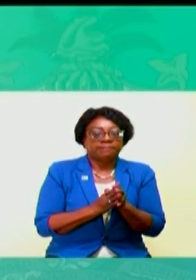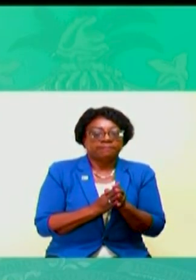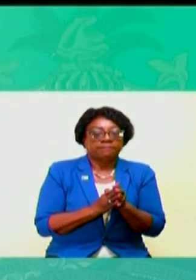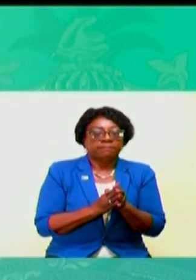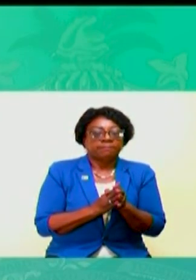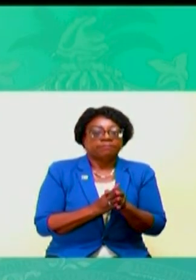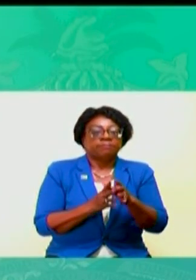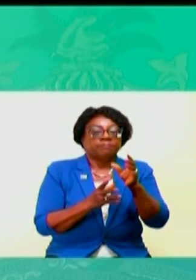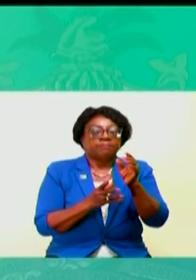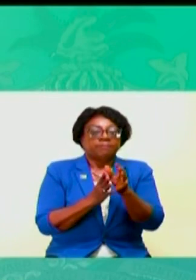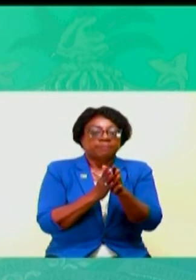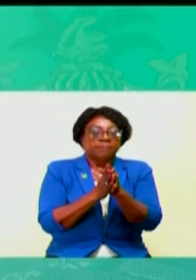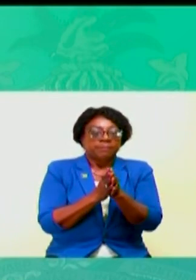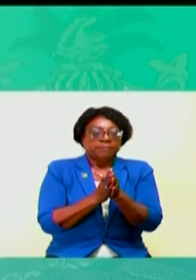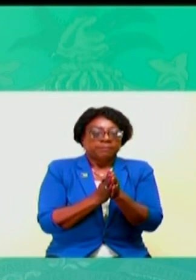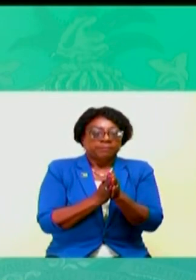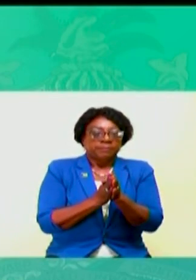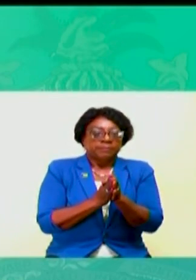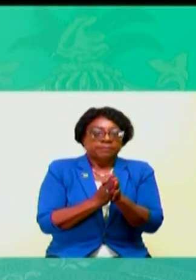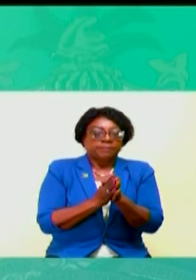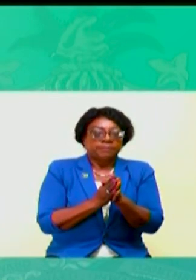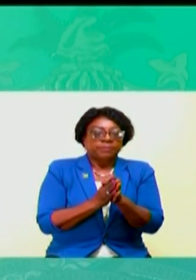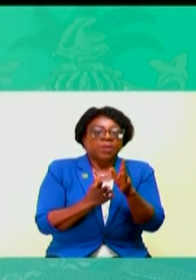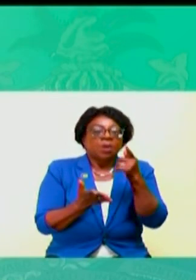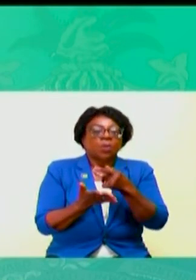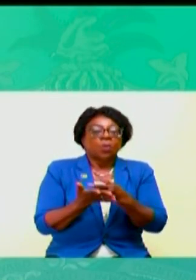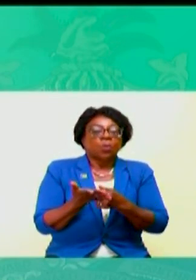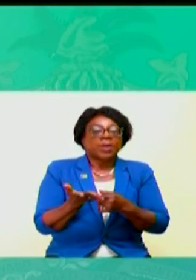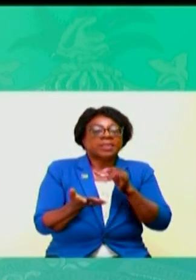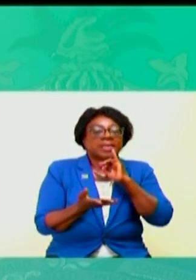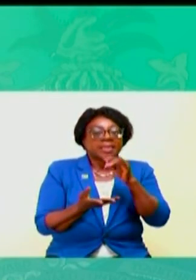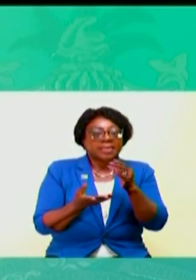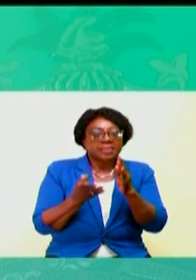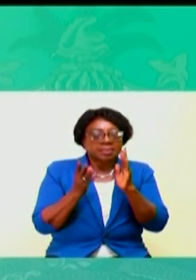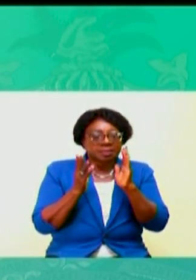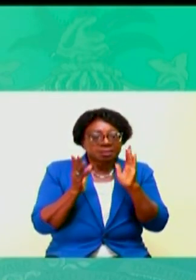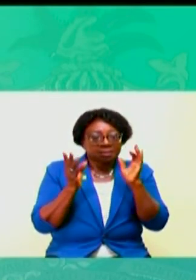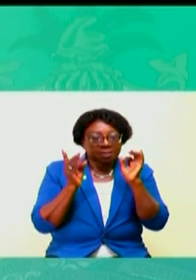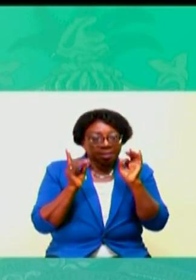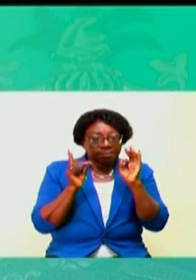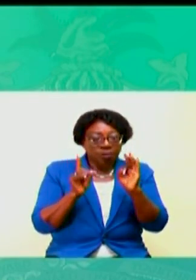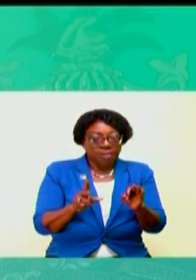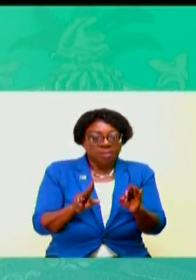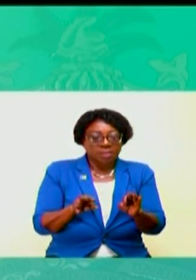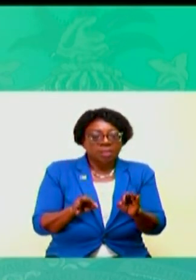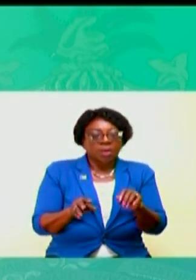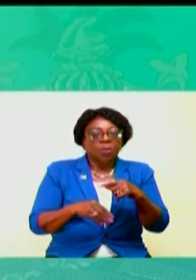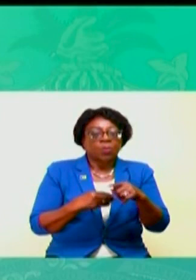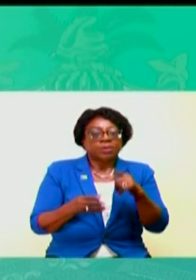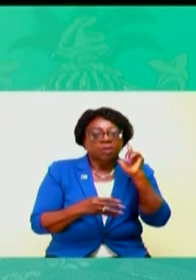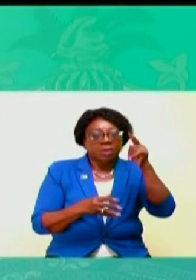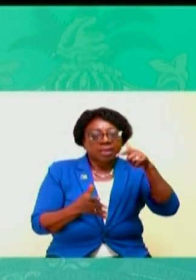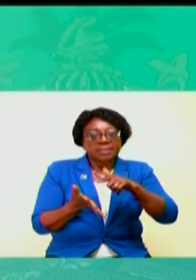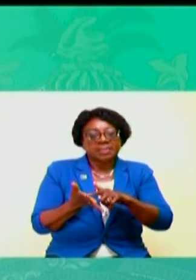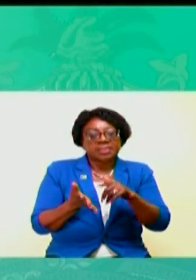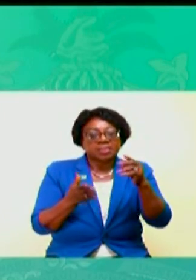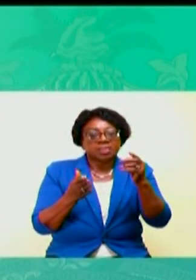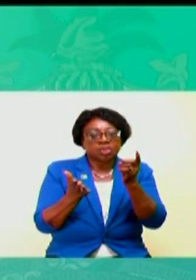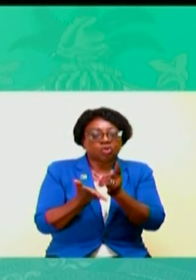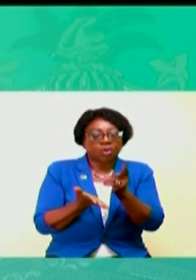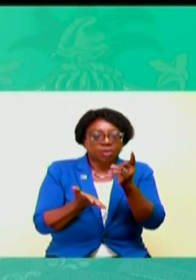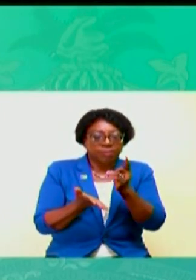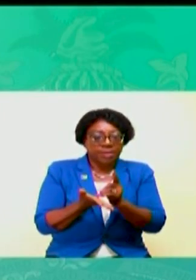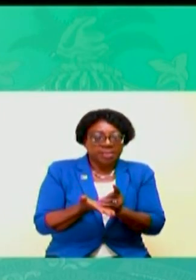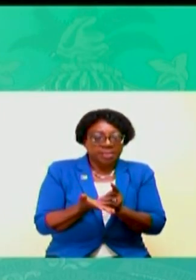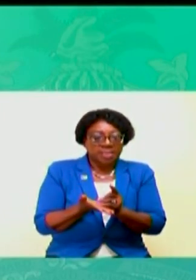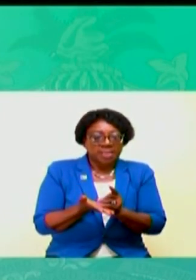that. Mr. Deputy Speaker, what is striking, when you look at this document, they did not